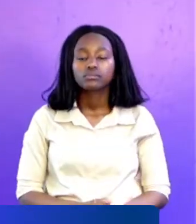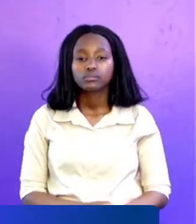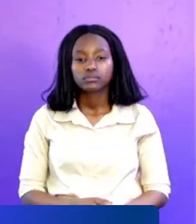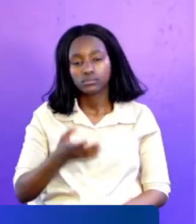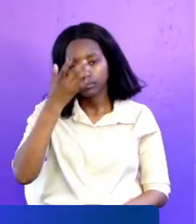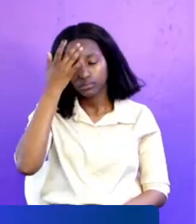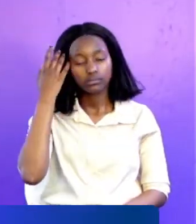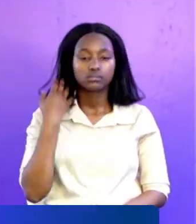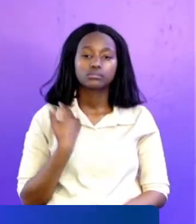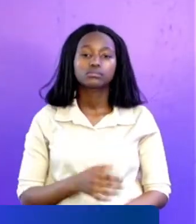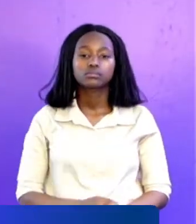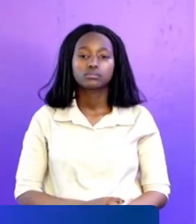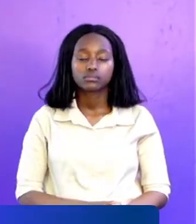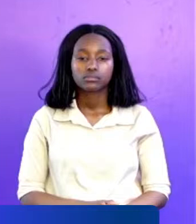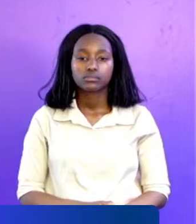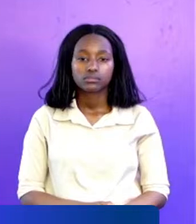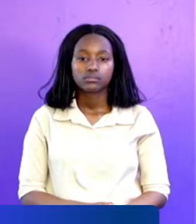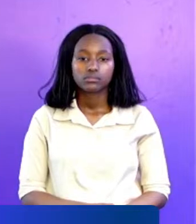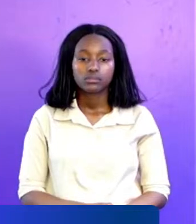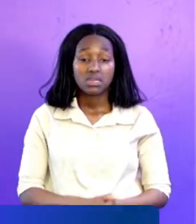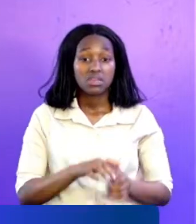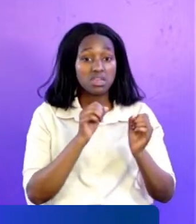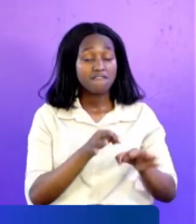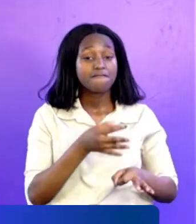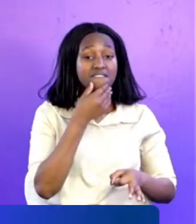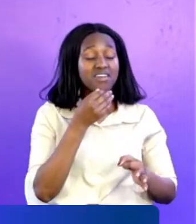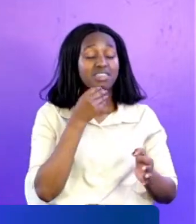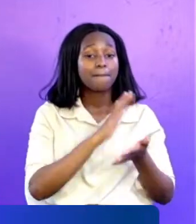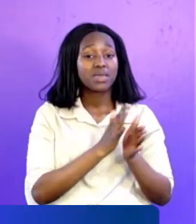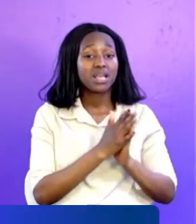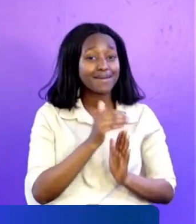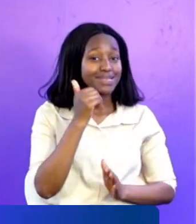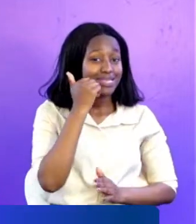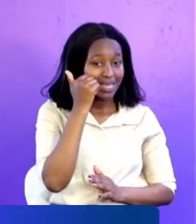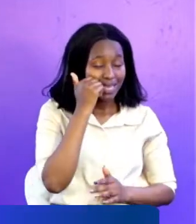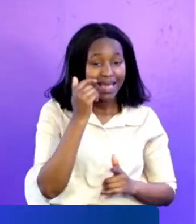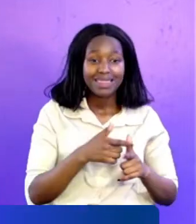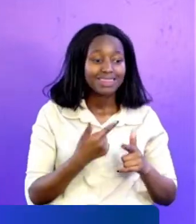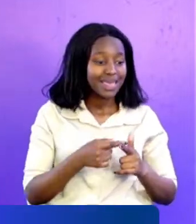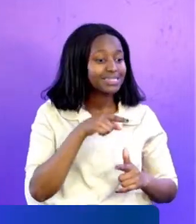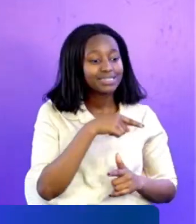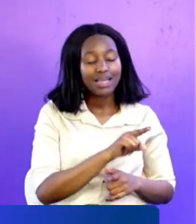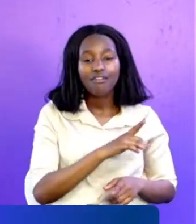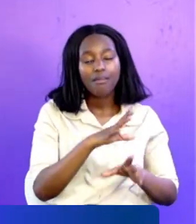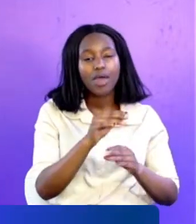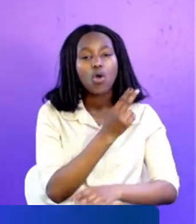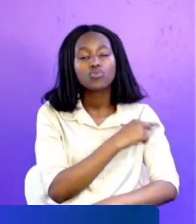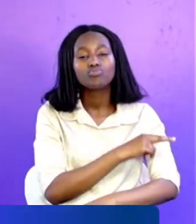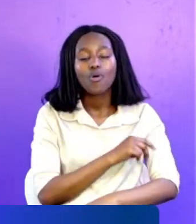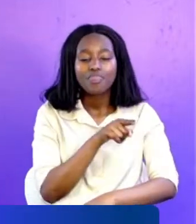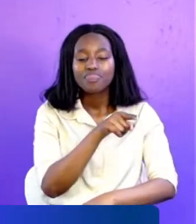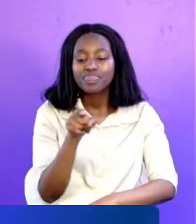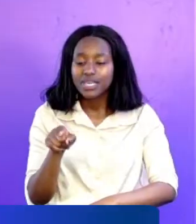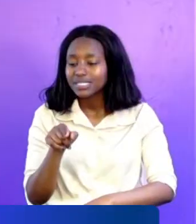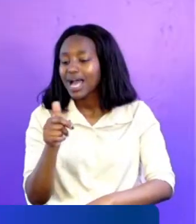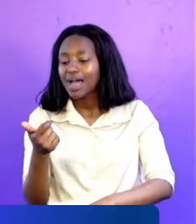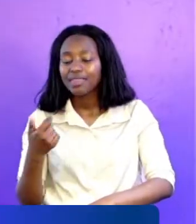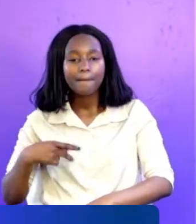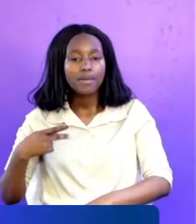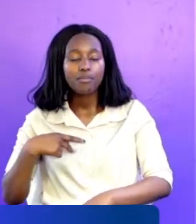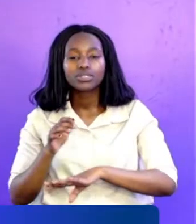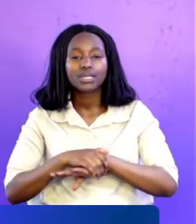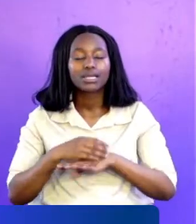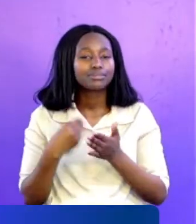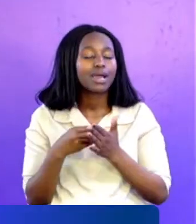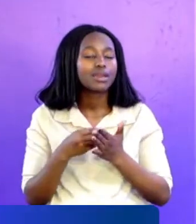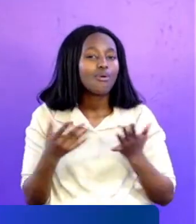the family, isn't it? He's a breadwinner. He has pressure, he has diabetes. You understand? He is now dependent on